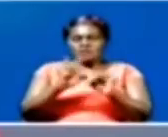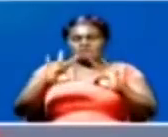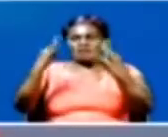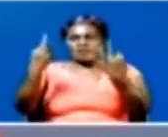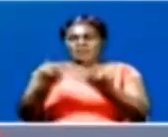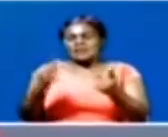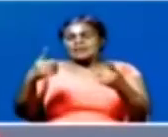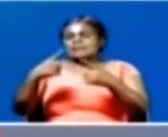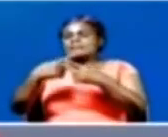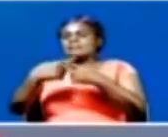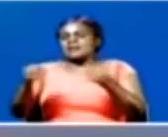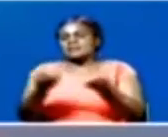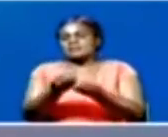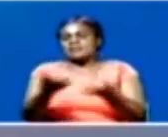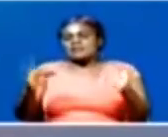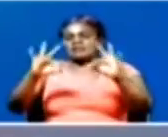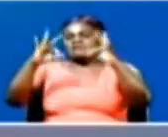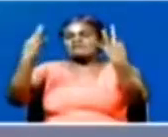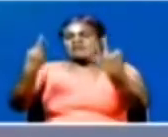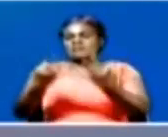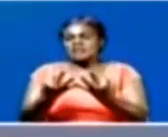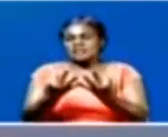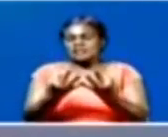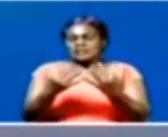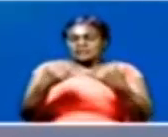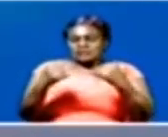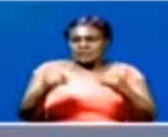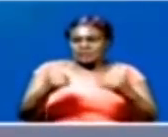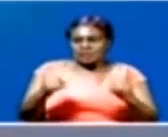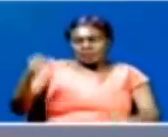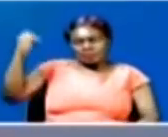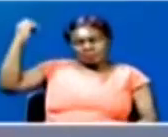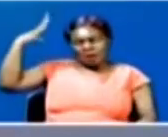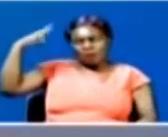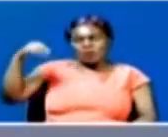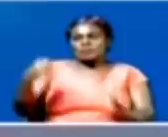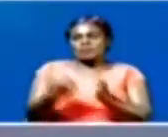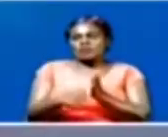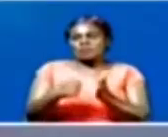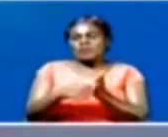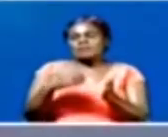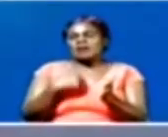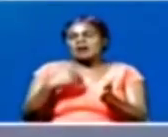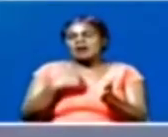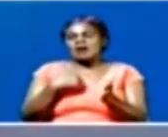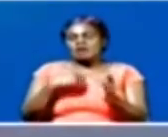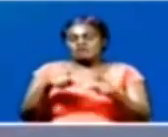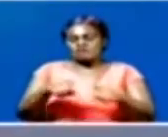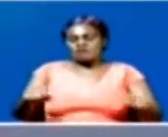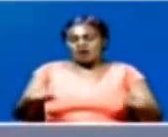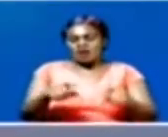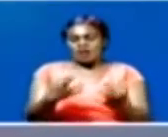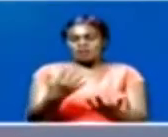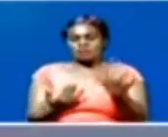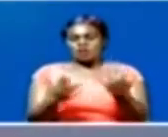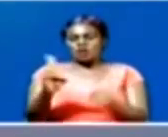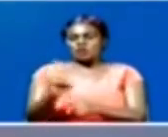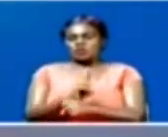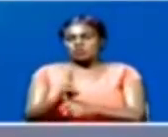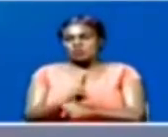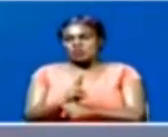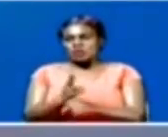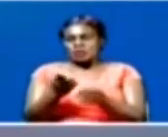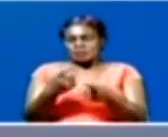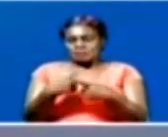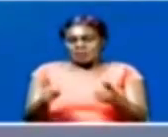families. However, most of these families are struggling with energy problems, with most of them using firewood as a source of energy. But